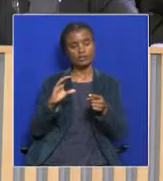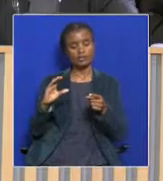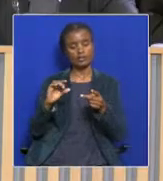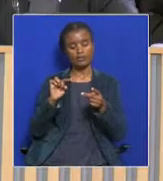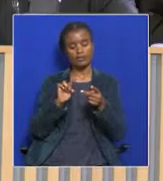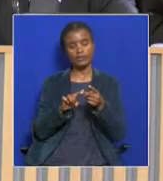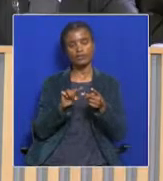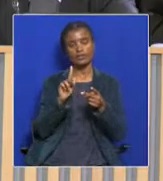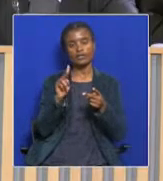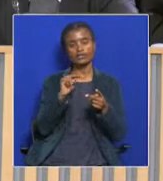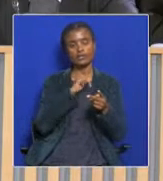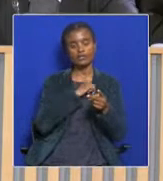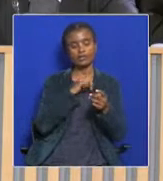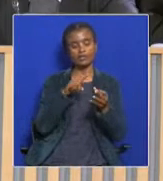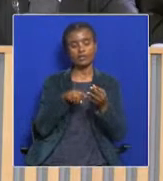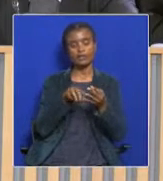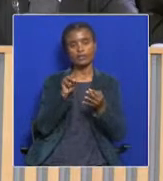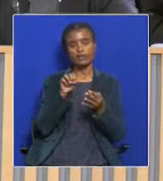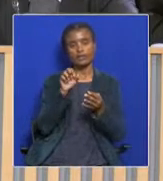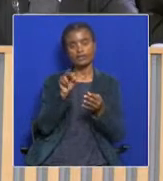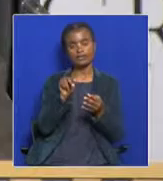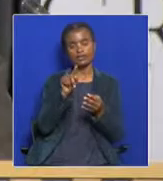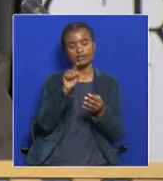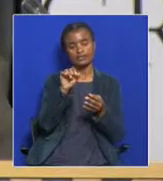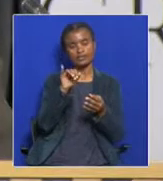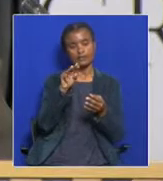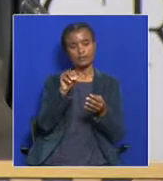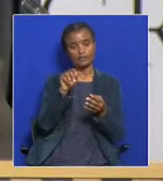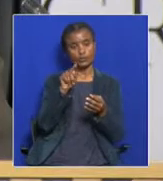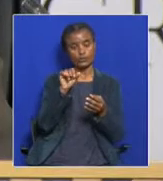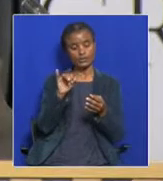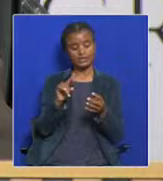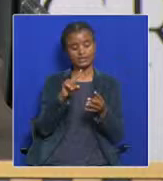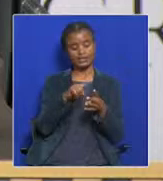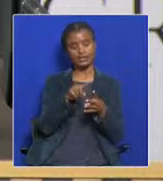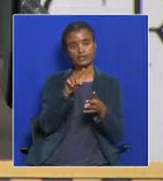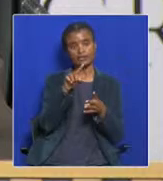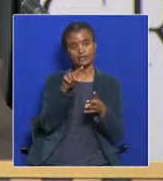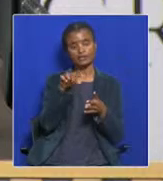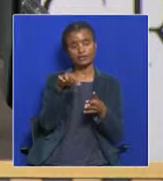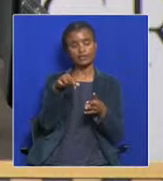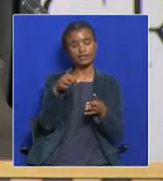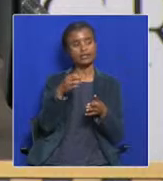Kabeg. Okay, I know of the 3. I missed out the last one, Chair.